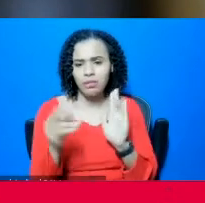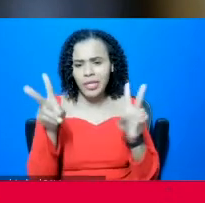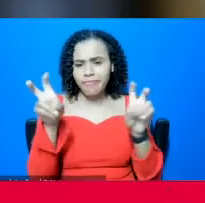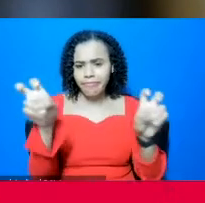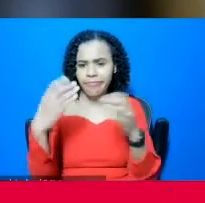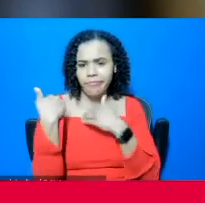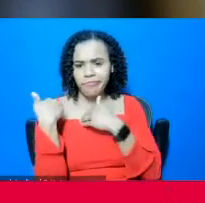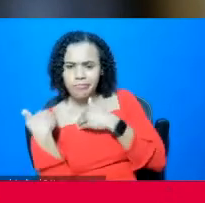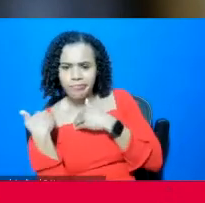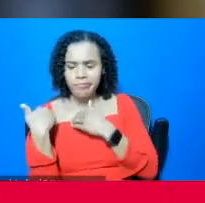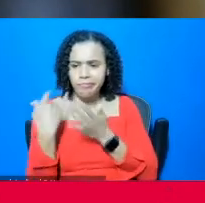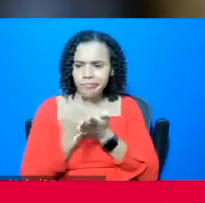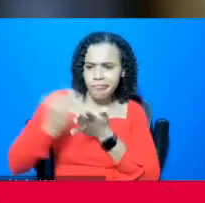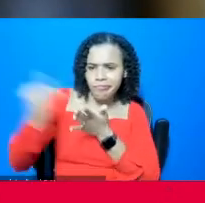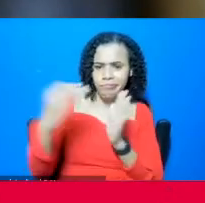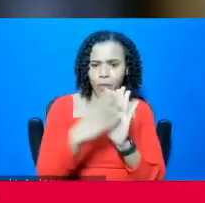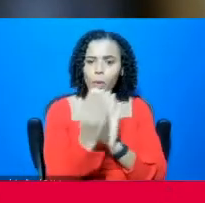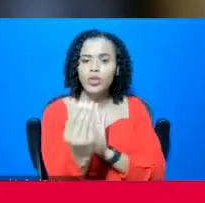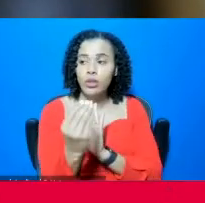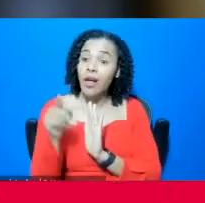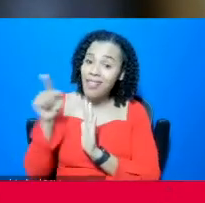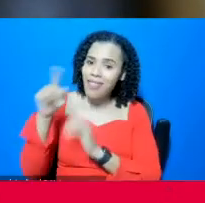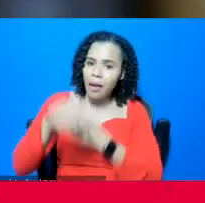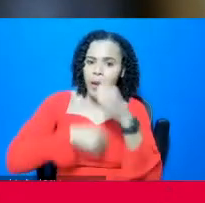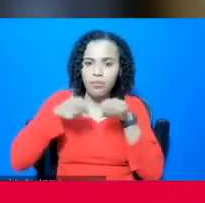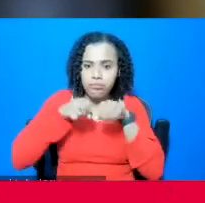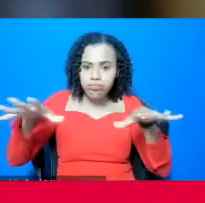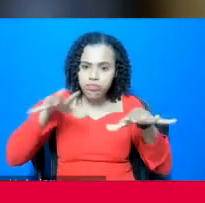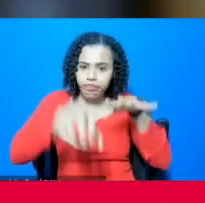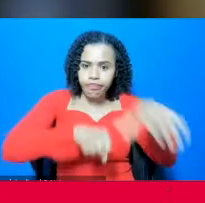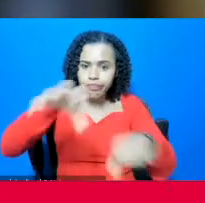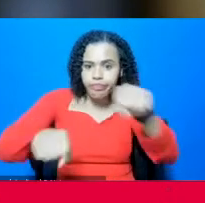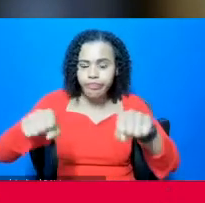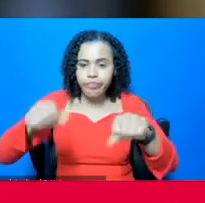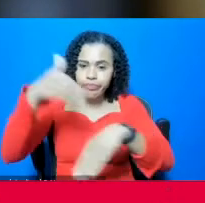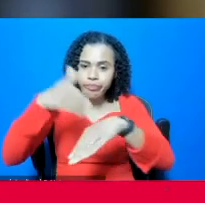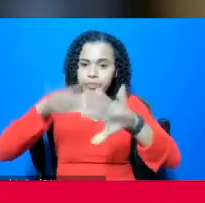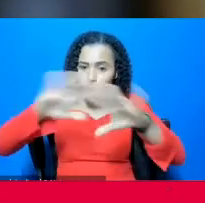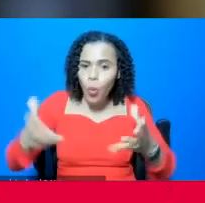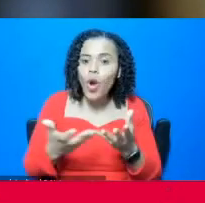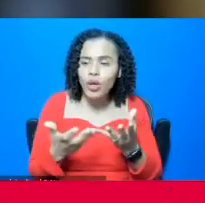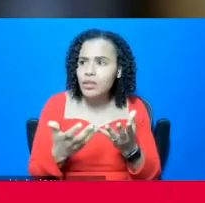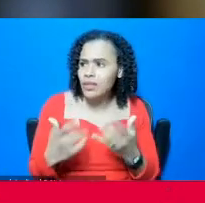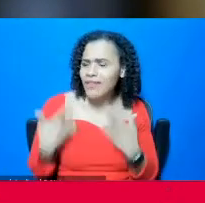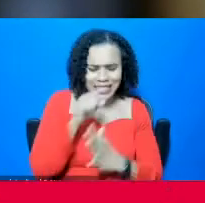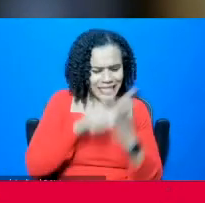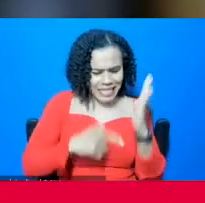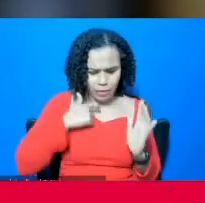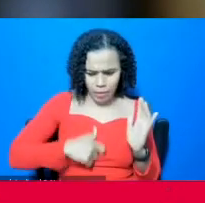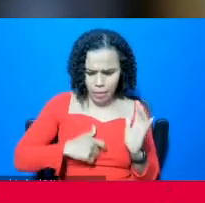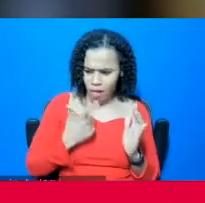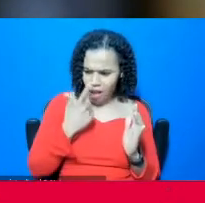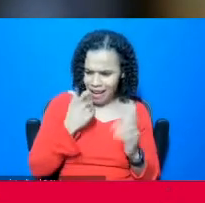have then colonized out to the rest of the world through our history, is understanding disabled people as burdens on society. And that